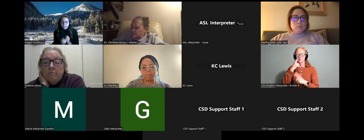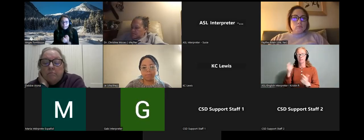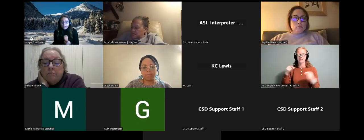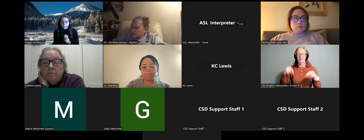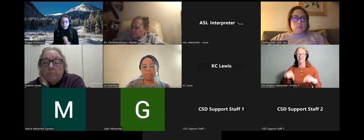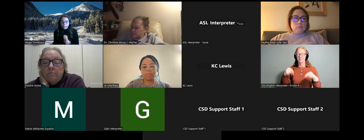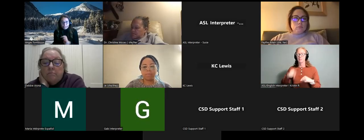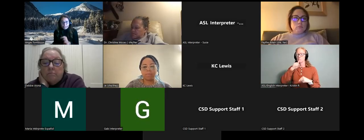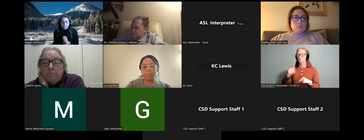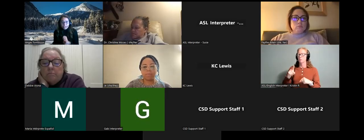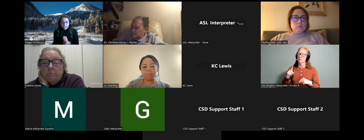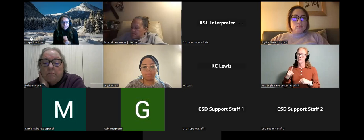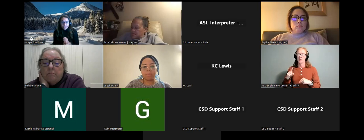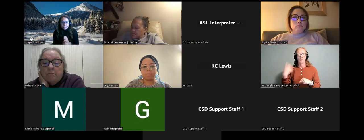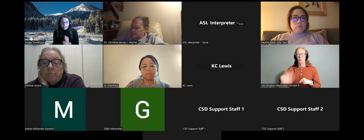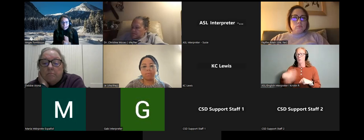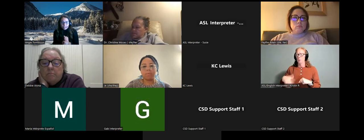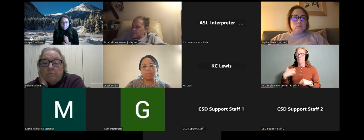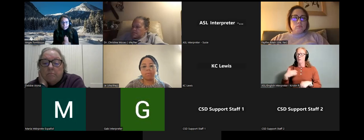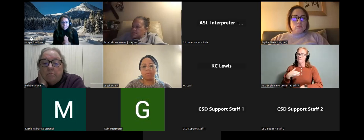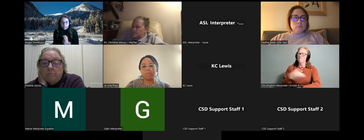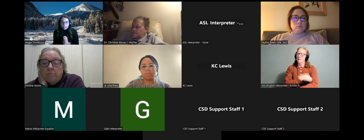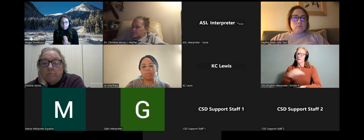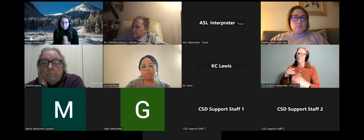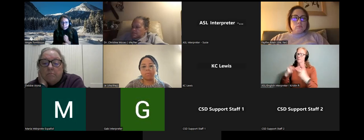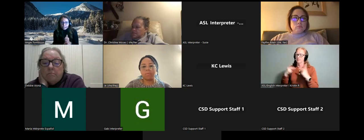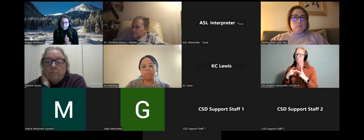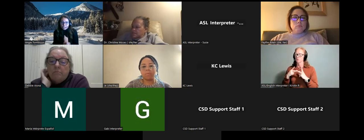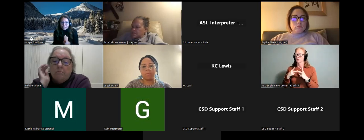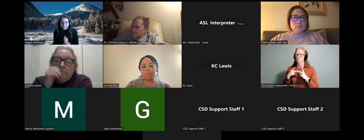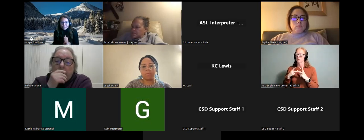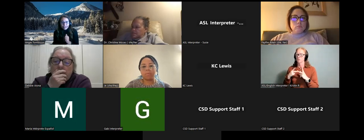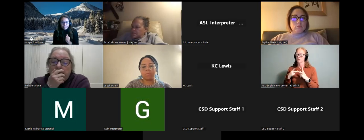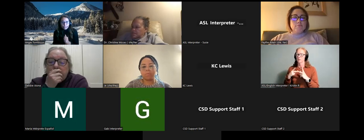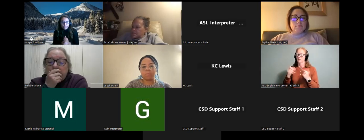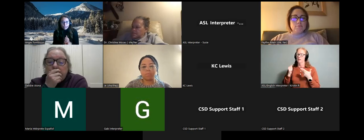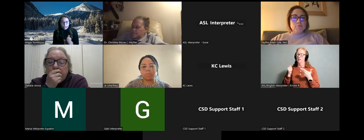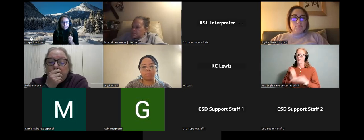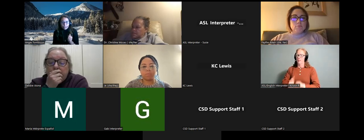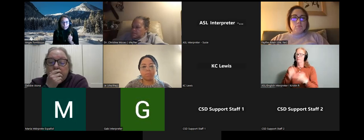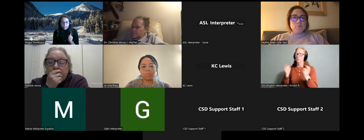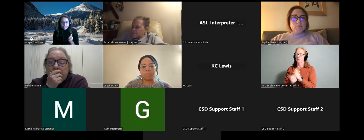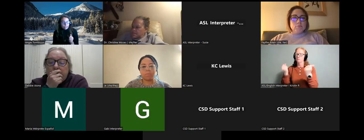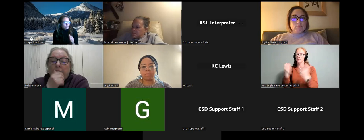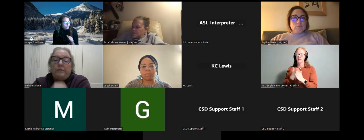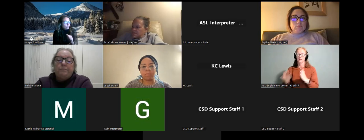because this is a really powerful position. And this can really be a game changer for